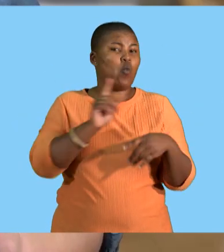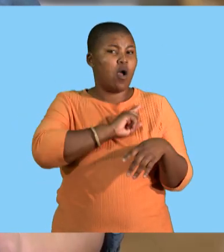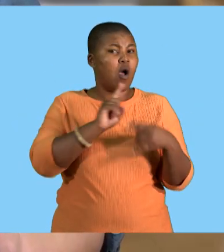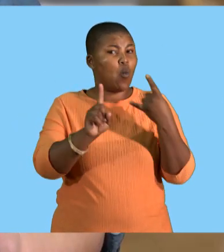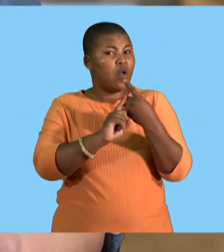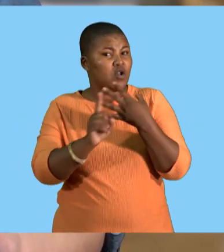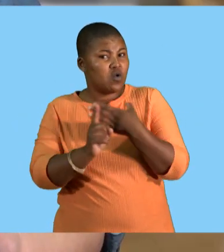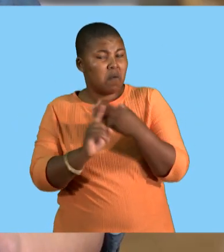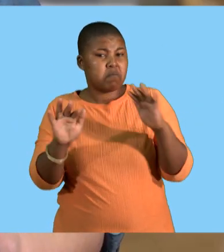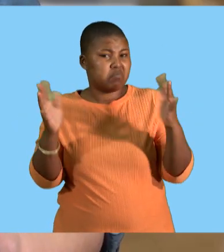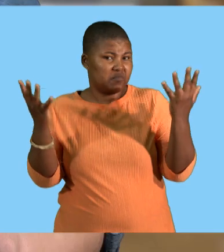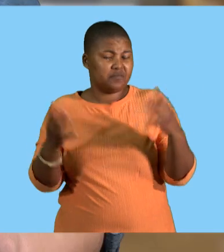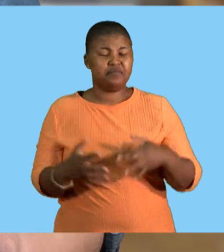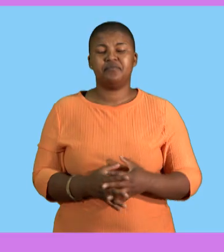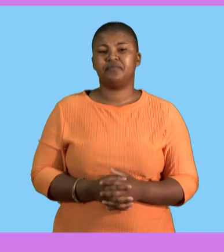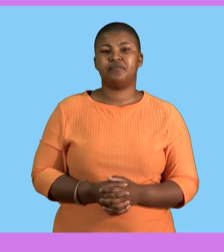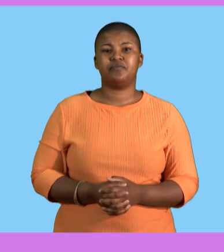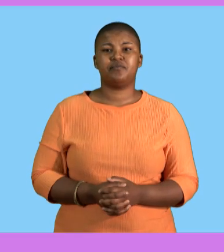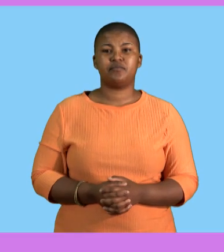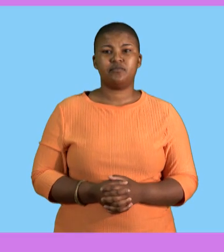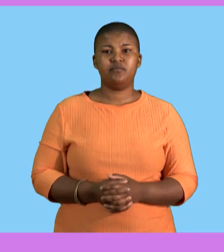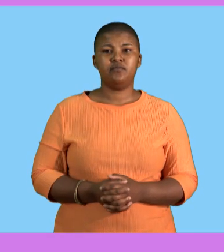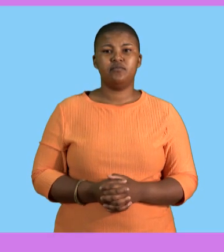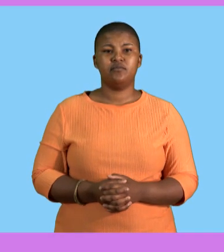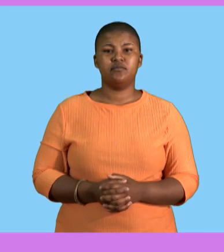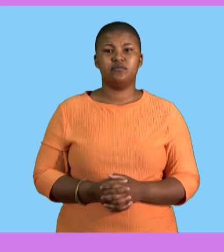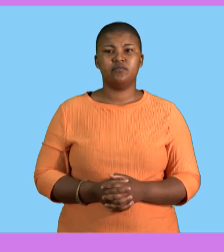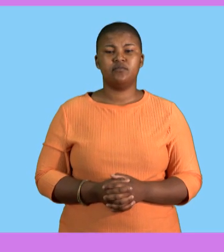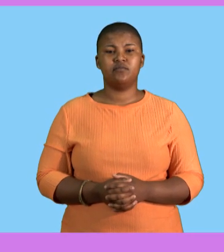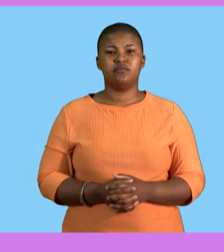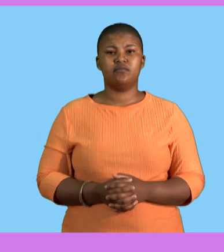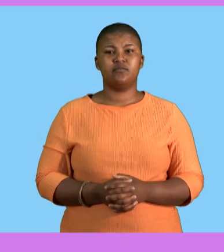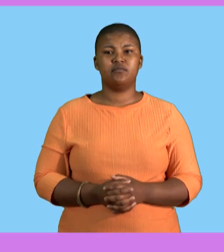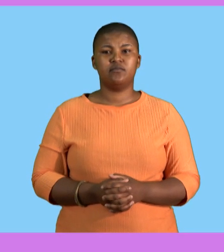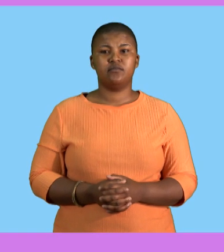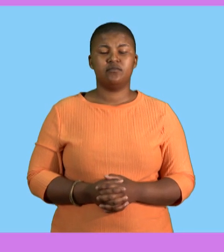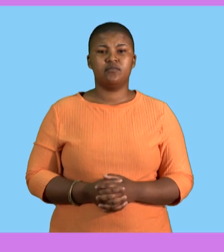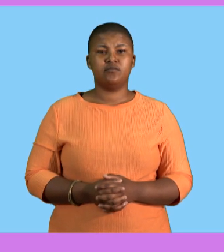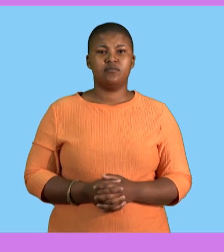windows. So in the first bathroom, windows